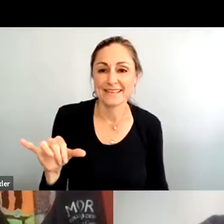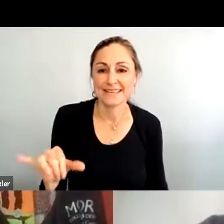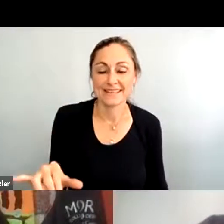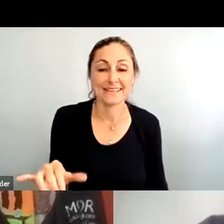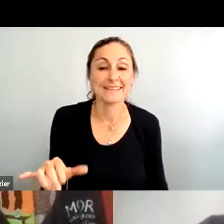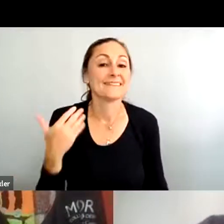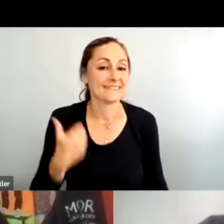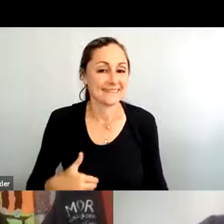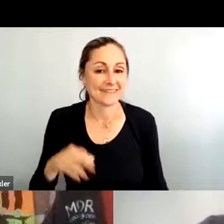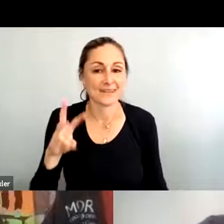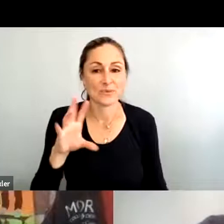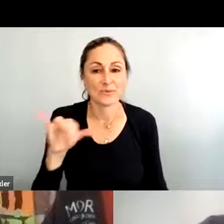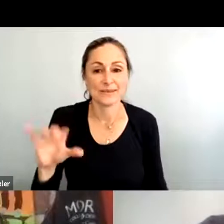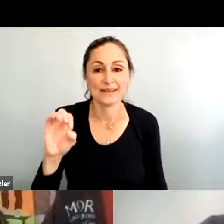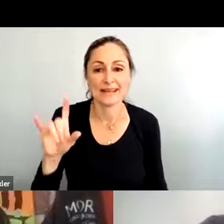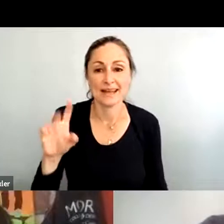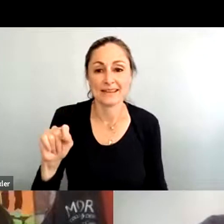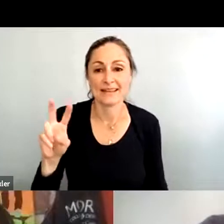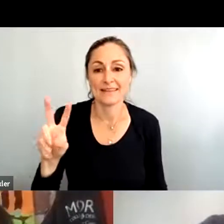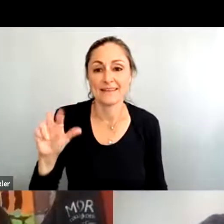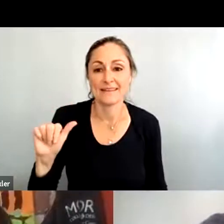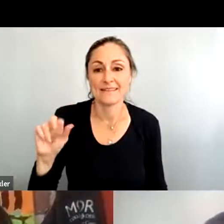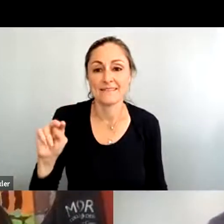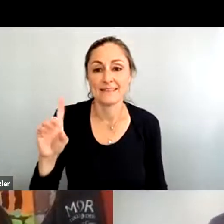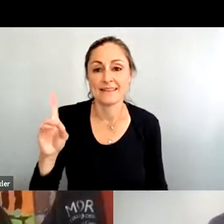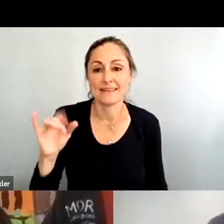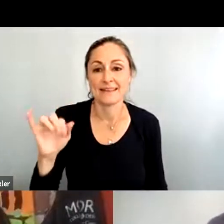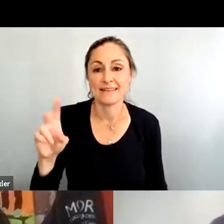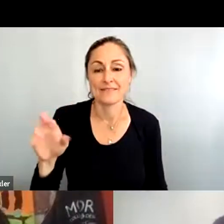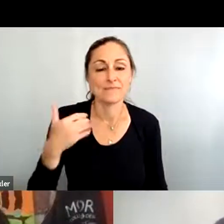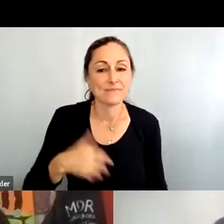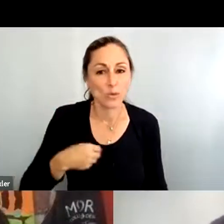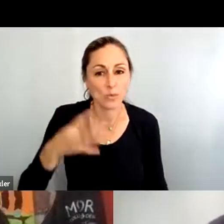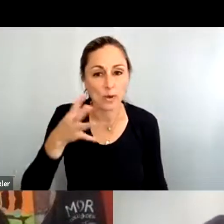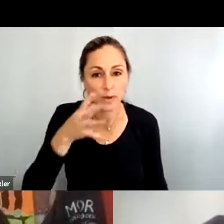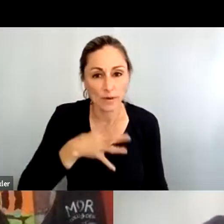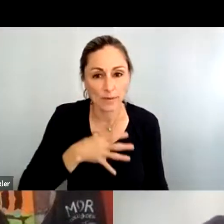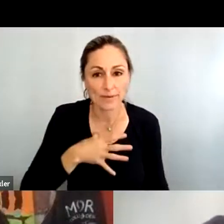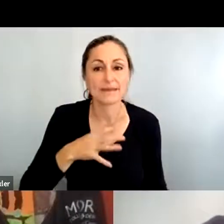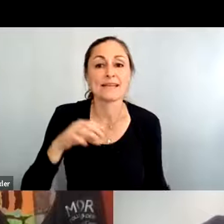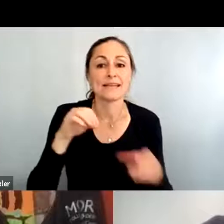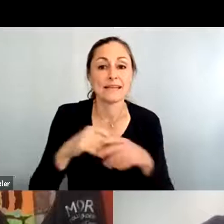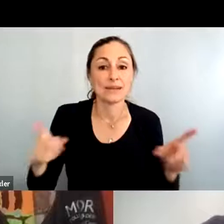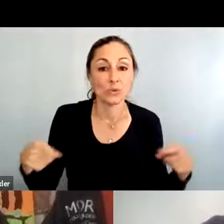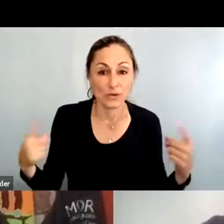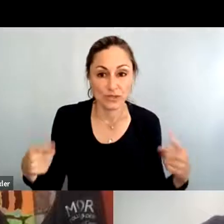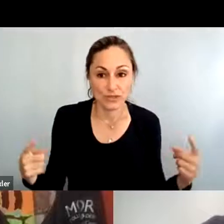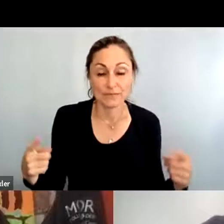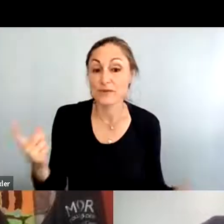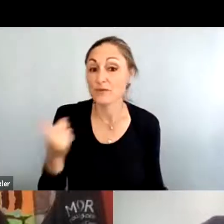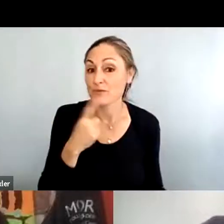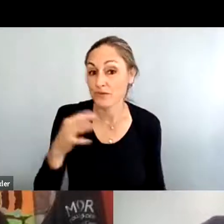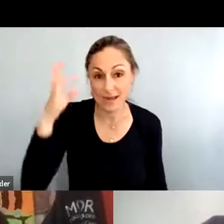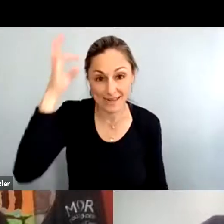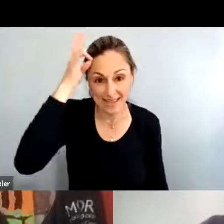Hey, I'm Wendy Elliott Vandeveer. I'm a white woman in a wheelchair. I have red hair. I'm